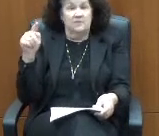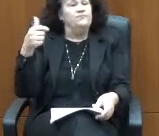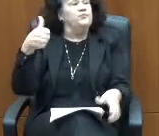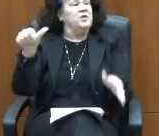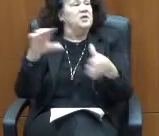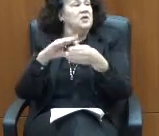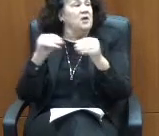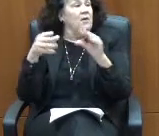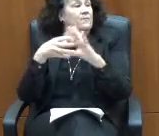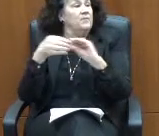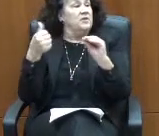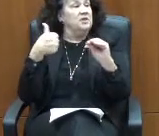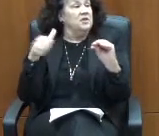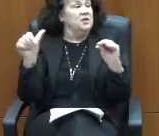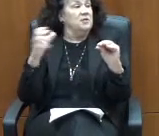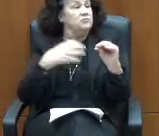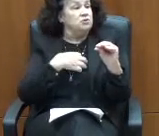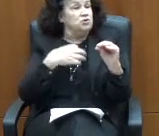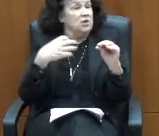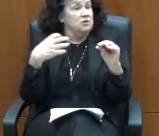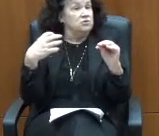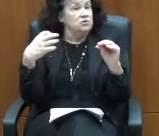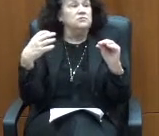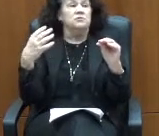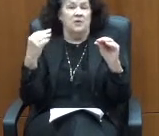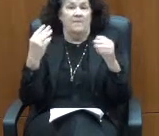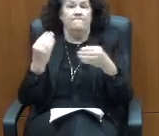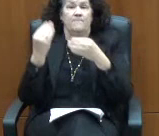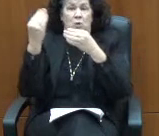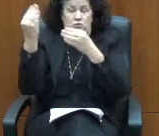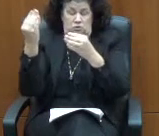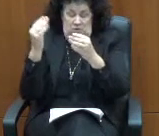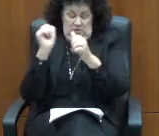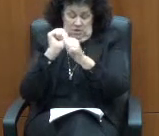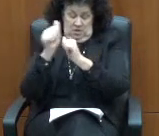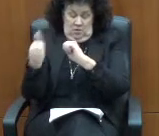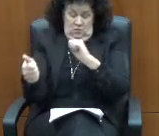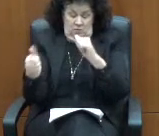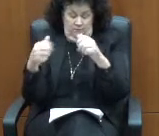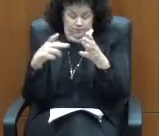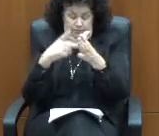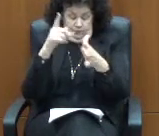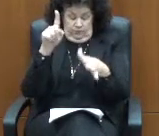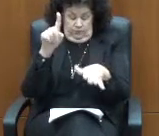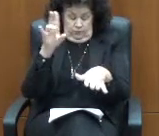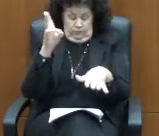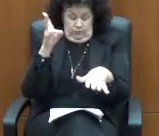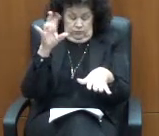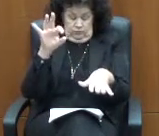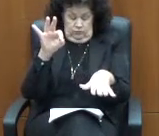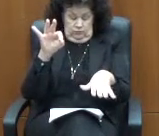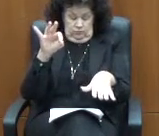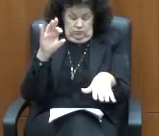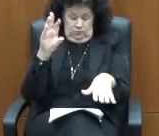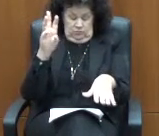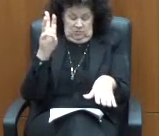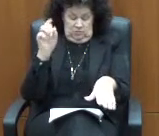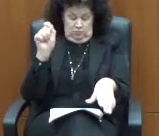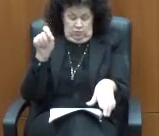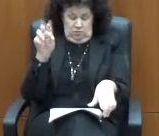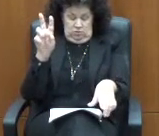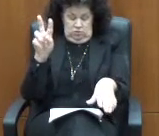comments? Any objection? Motion carried. Next item, please. On page 179, item